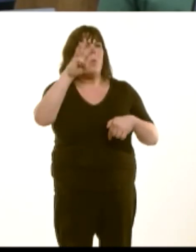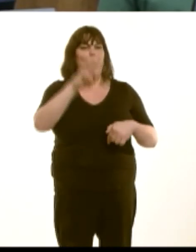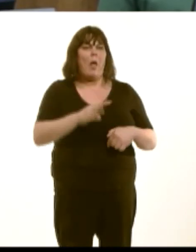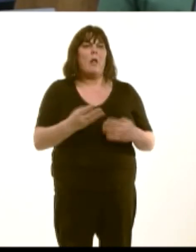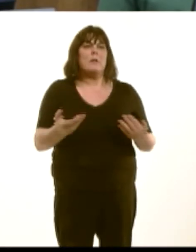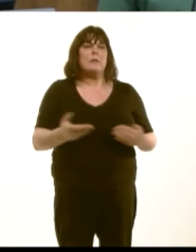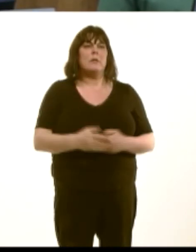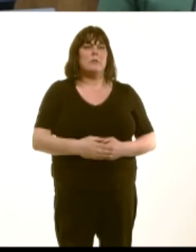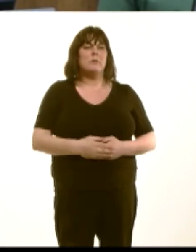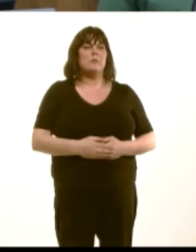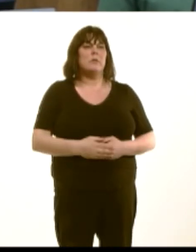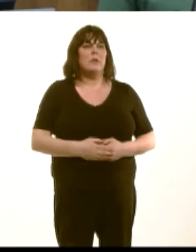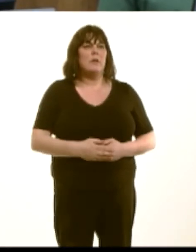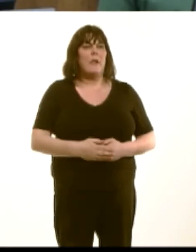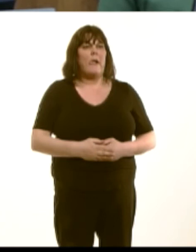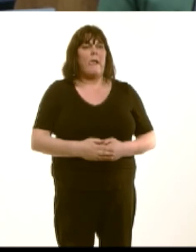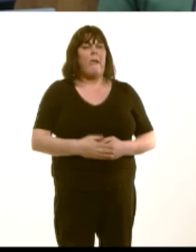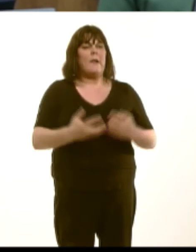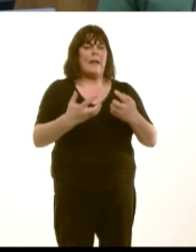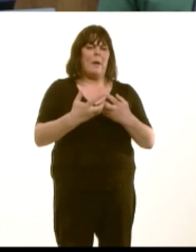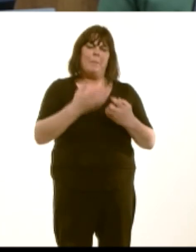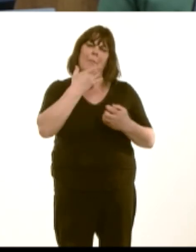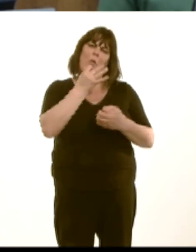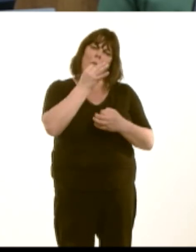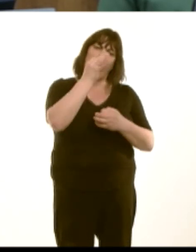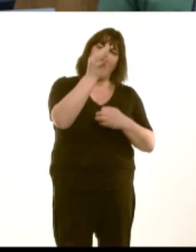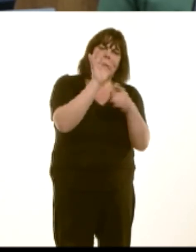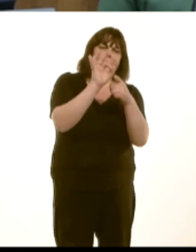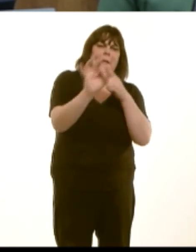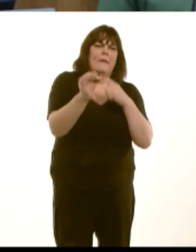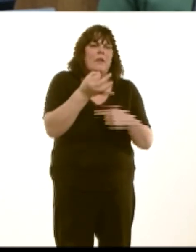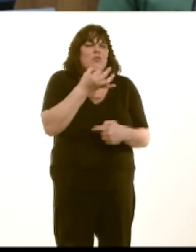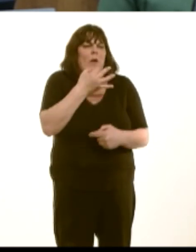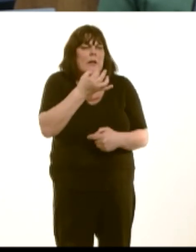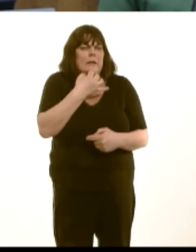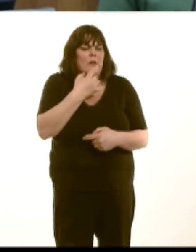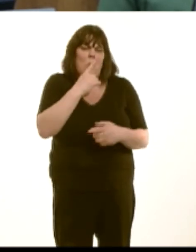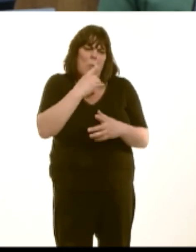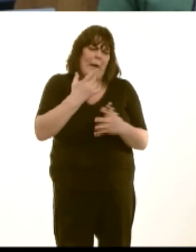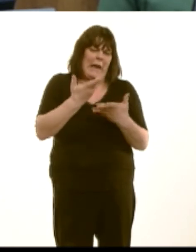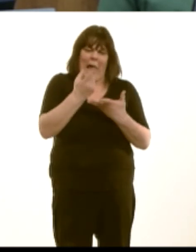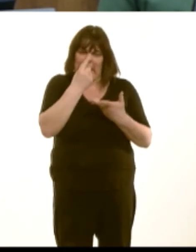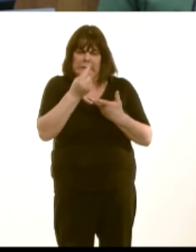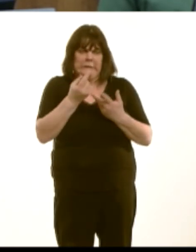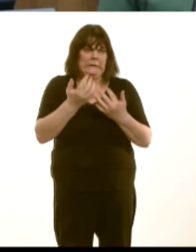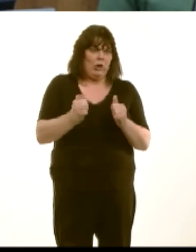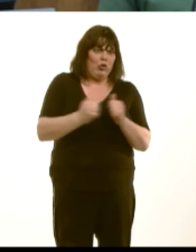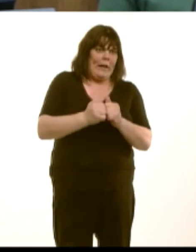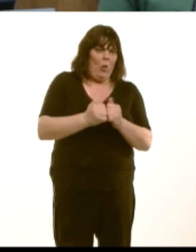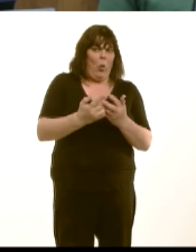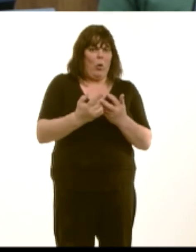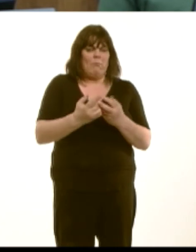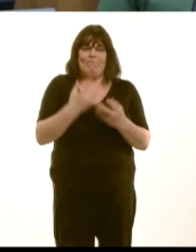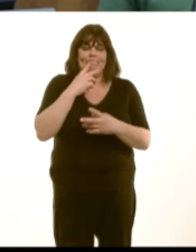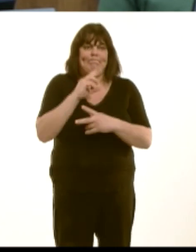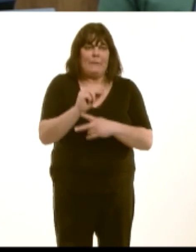that deals with these requests, and I am certain that the case of Irfon Williams and